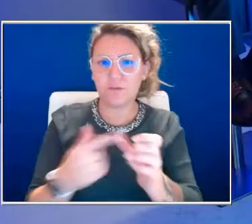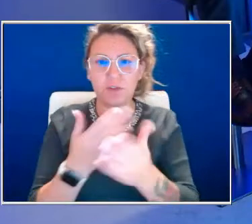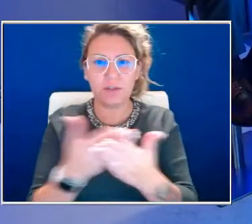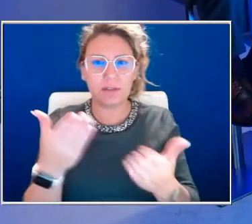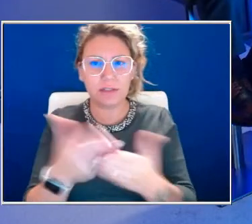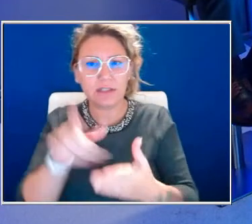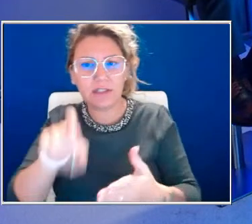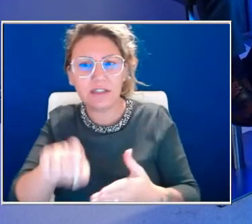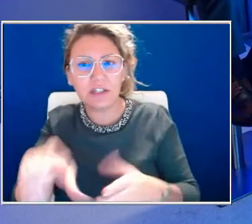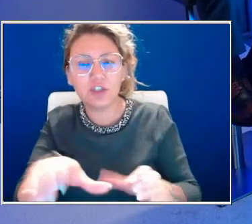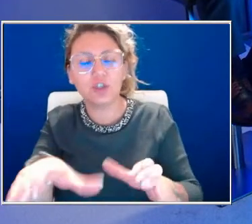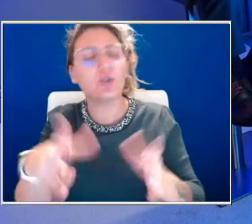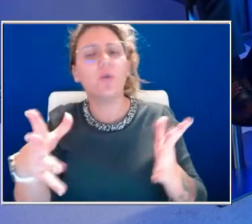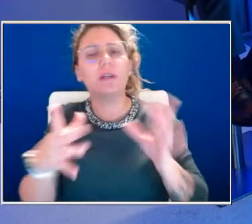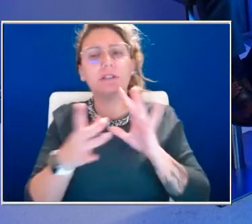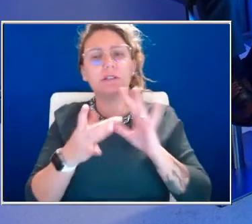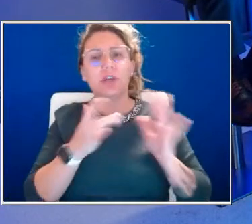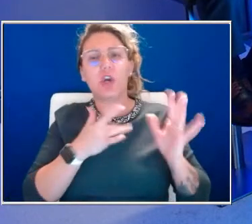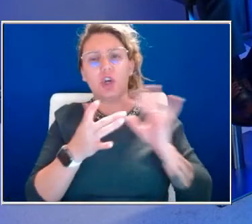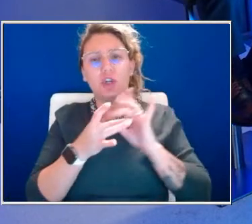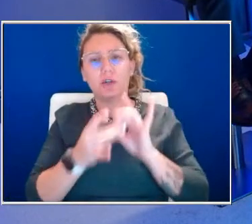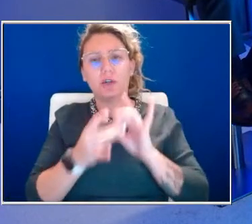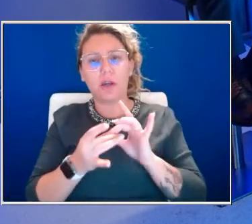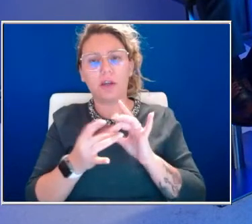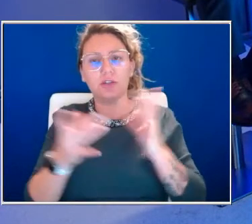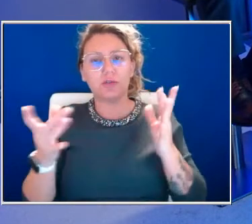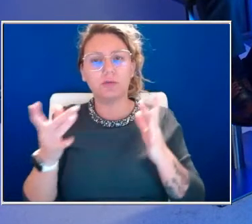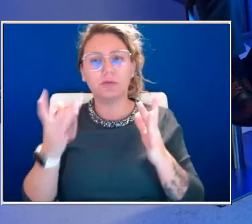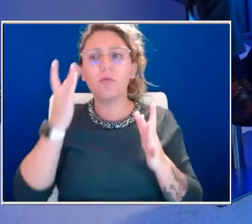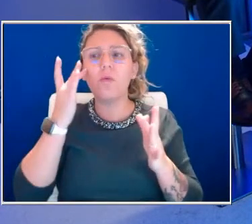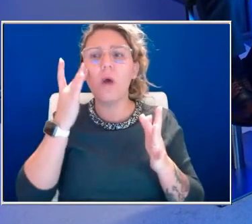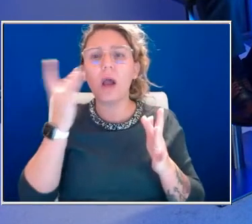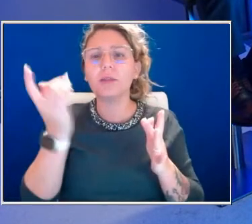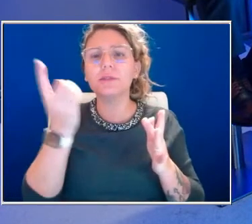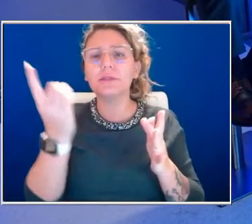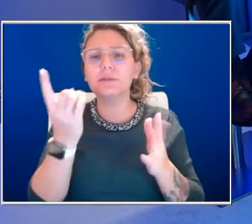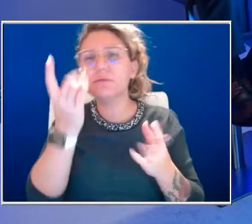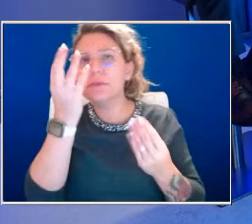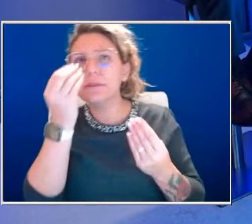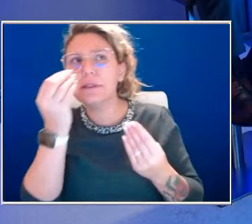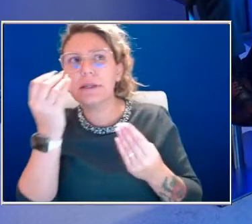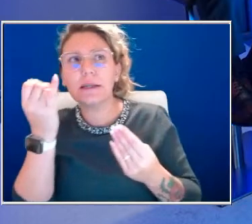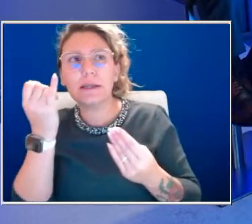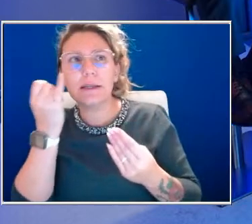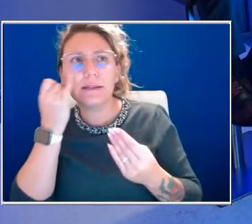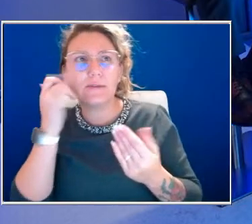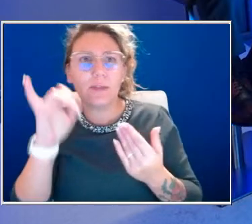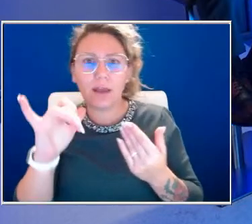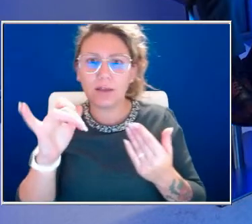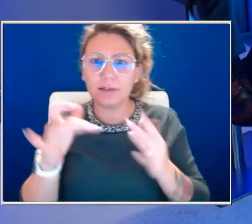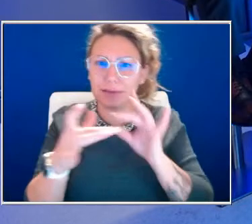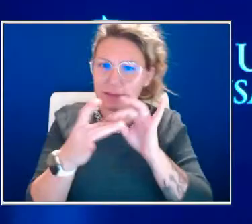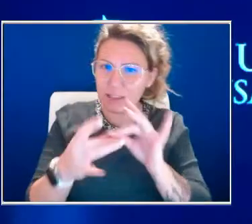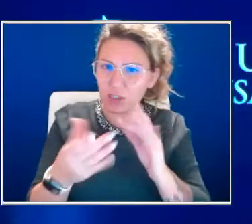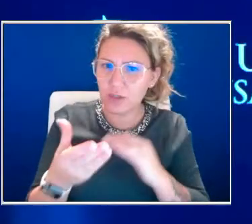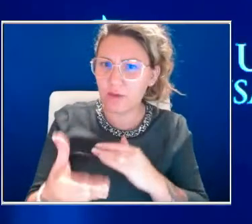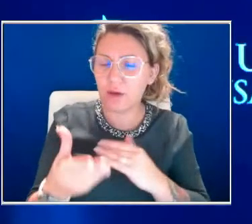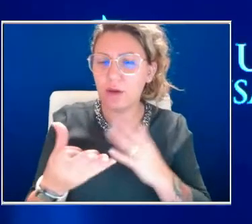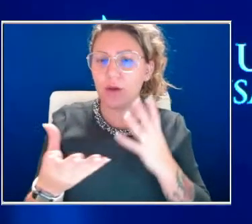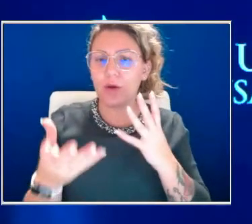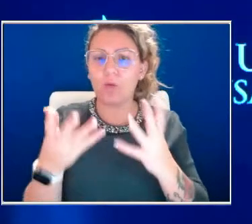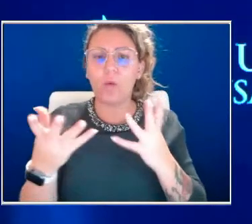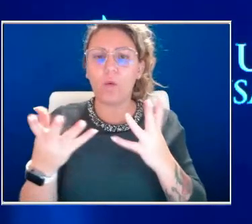connection, doctor? Why would someone think that maybe, is there that connection there? And why might somebody be